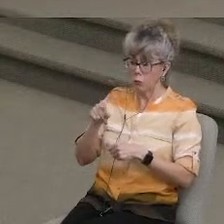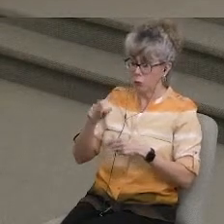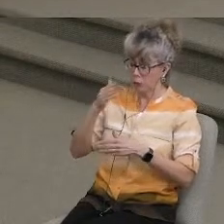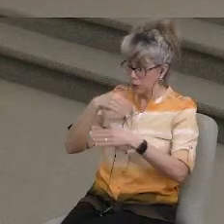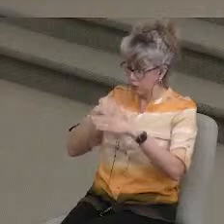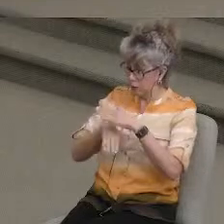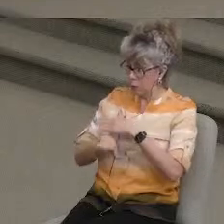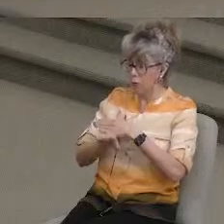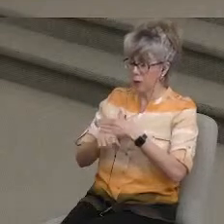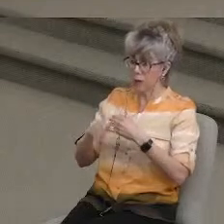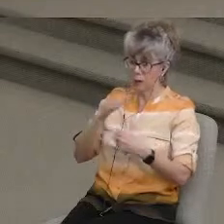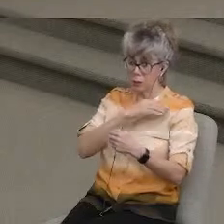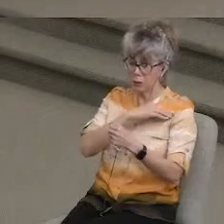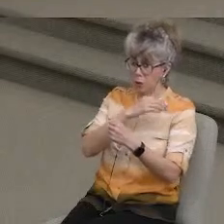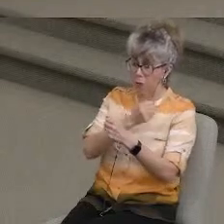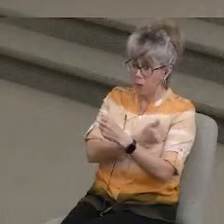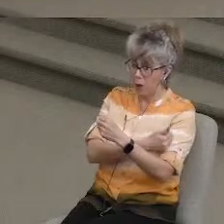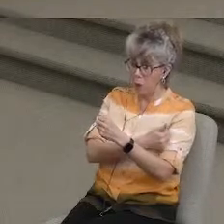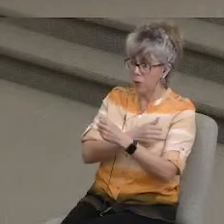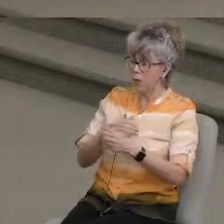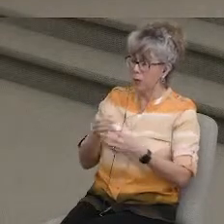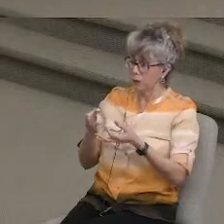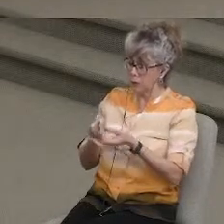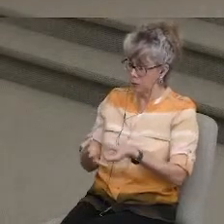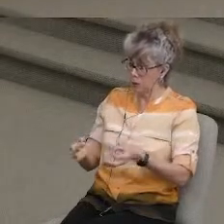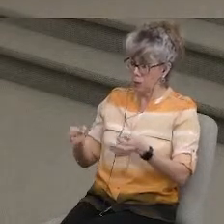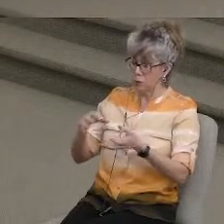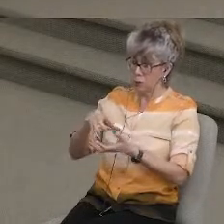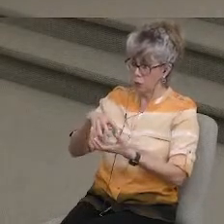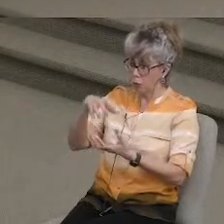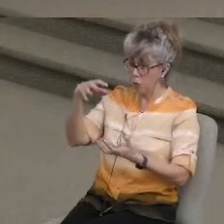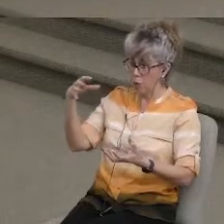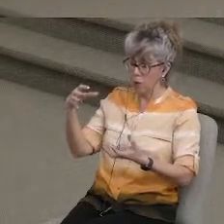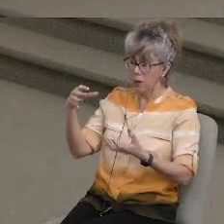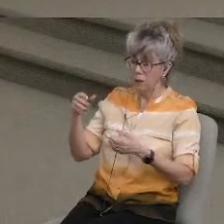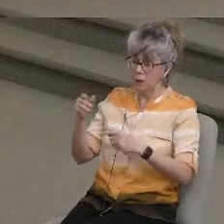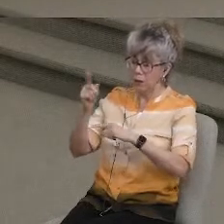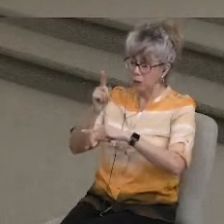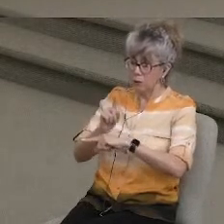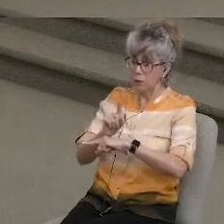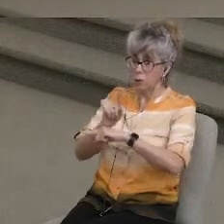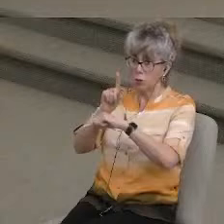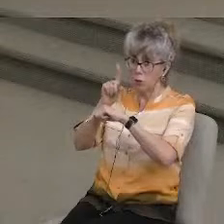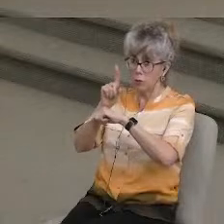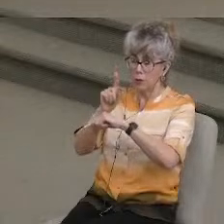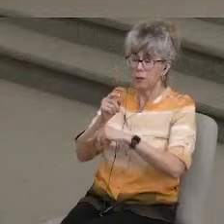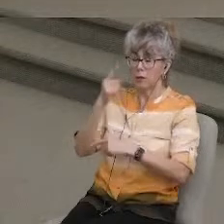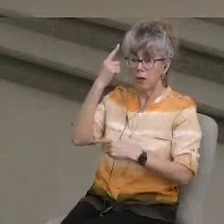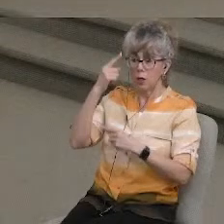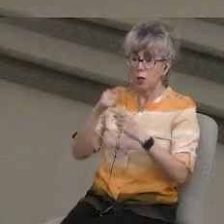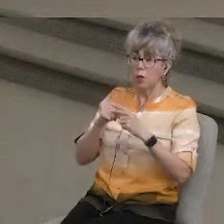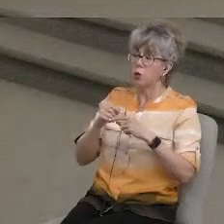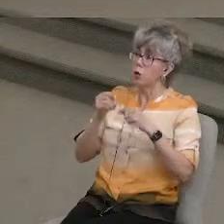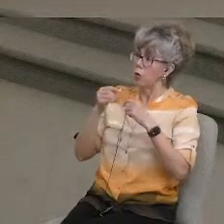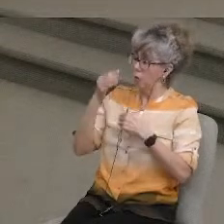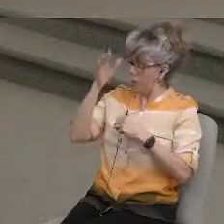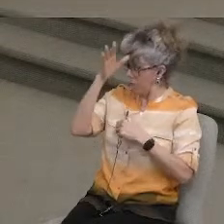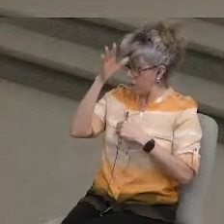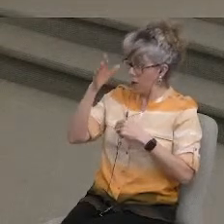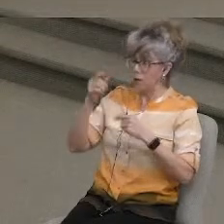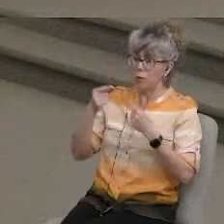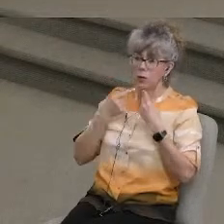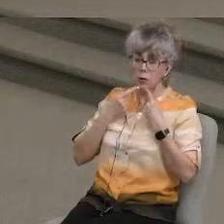into power, born into wealth, born into royalty. And if you were, your father commanded servants. He